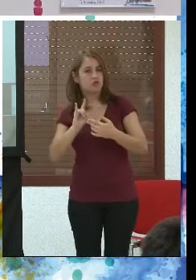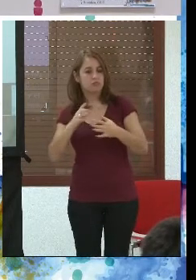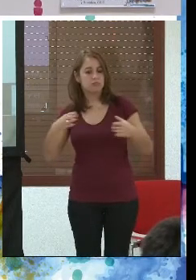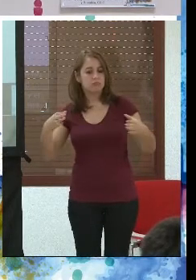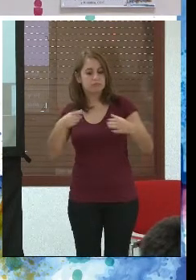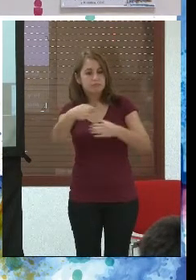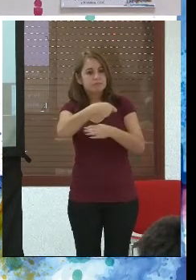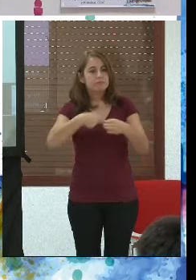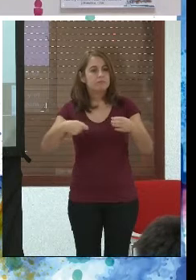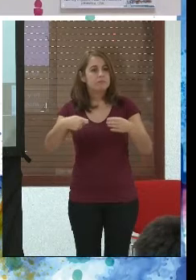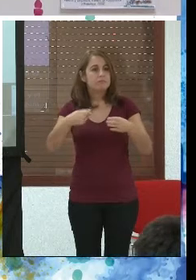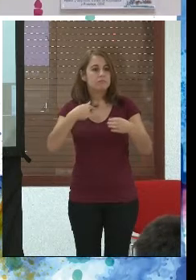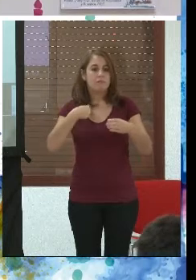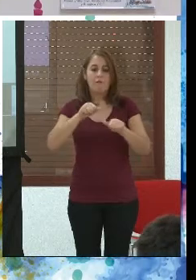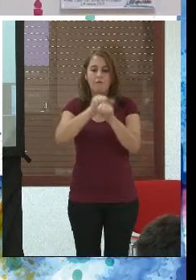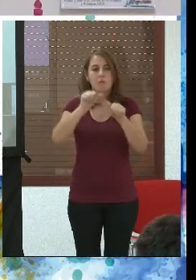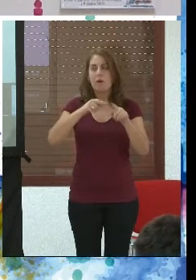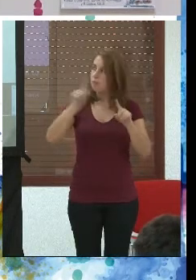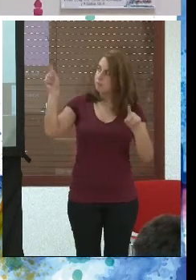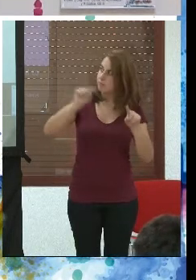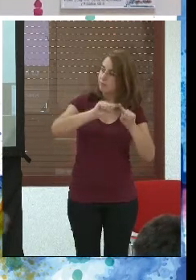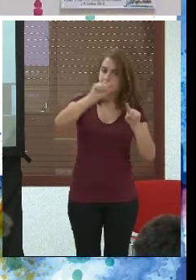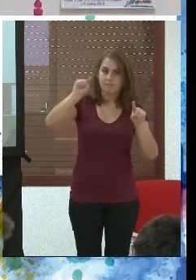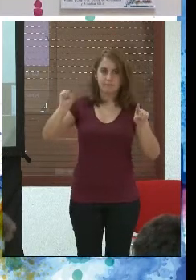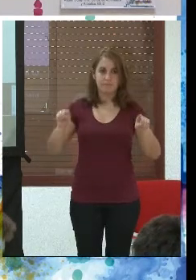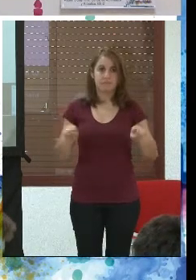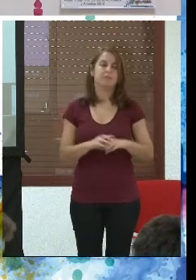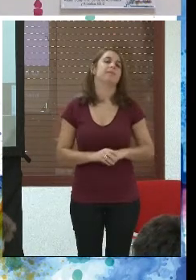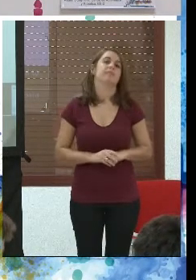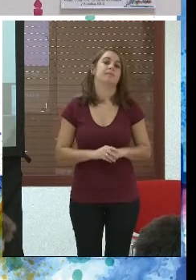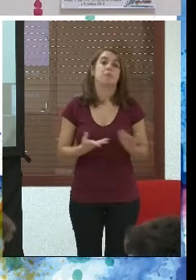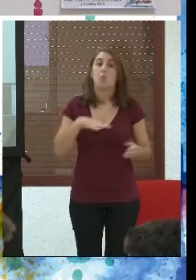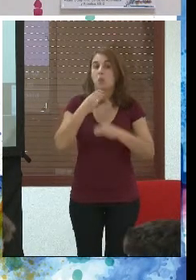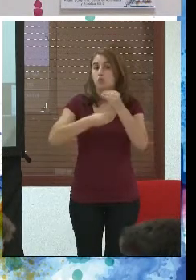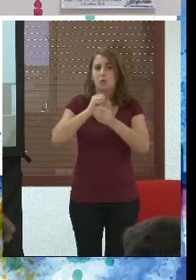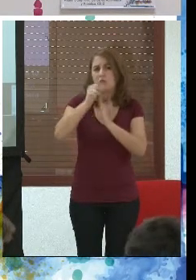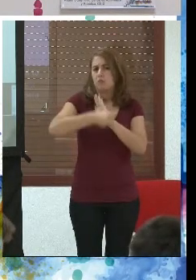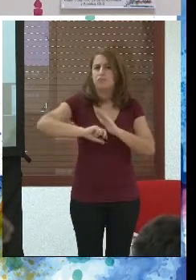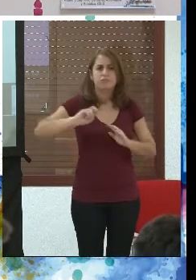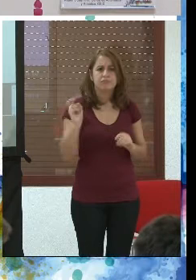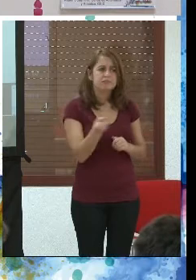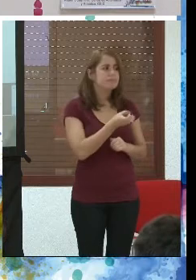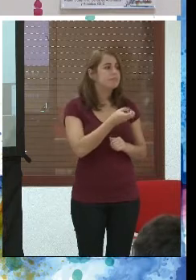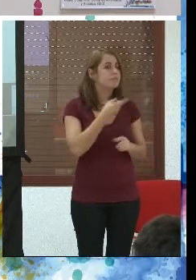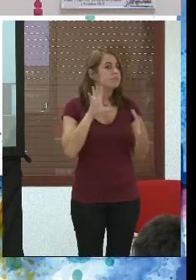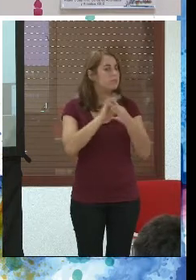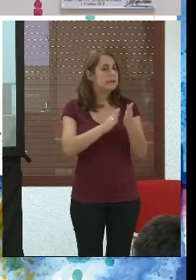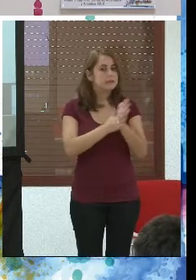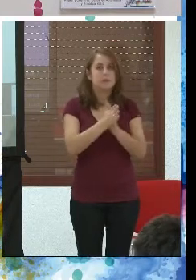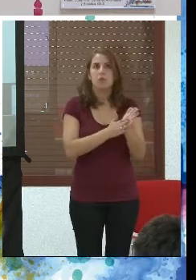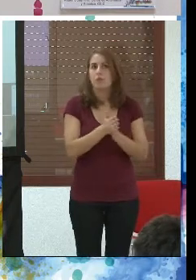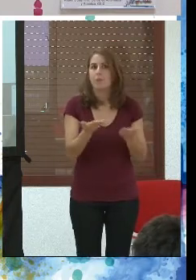the electrodes are organized in a hexagonal pattern. And this allows us to use different shapes and